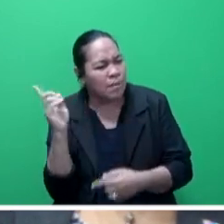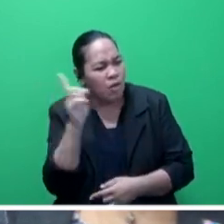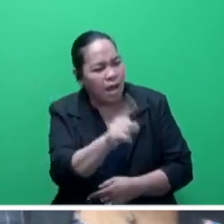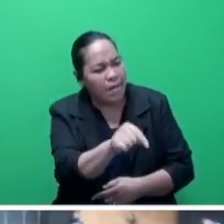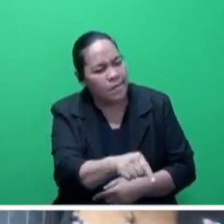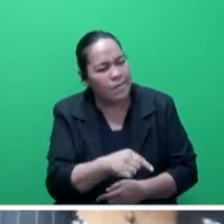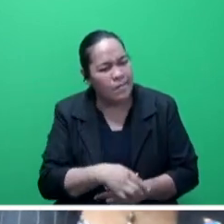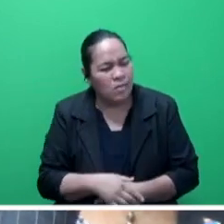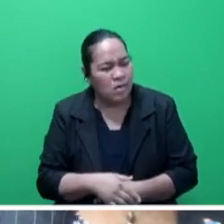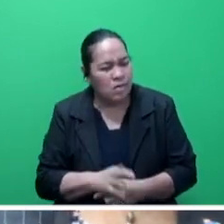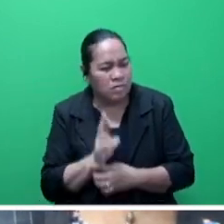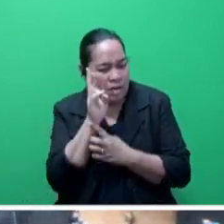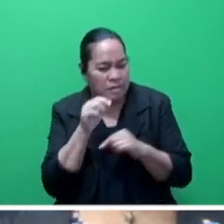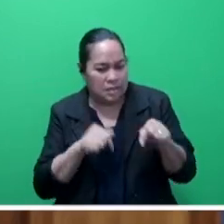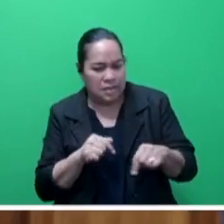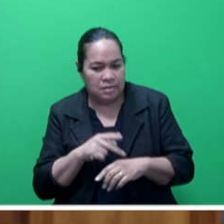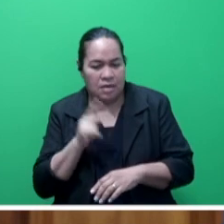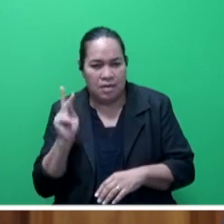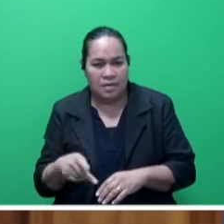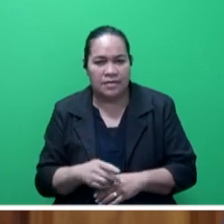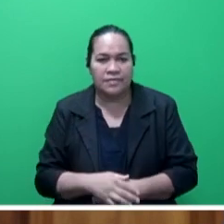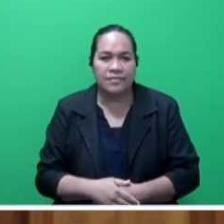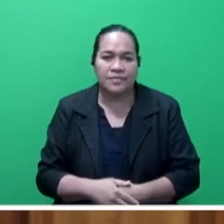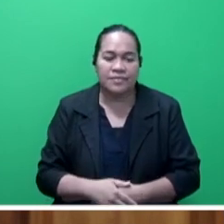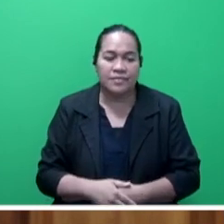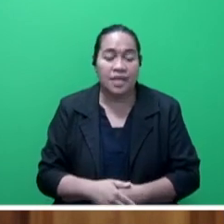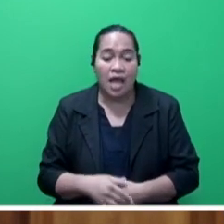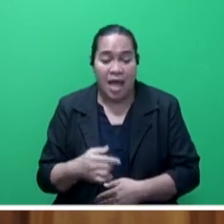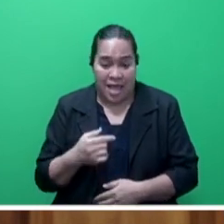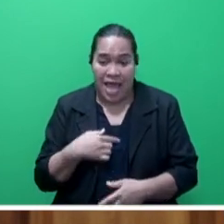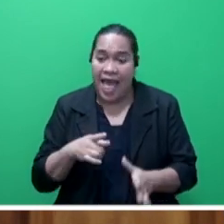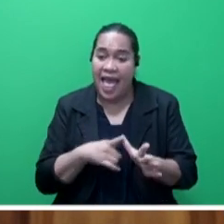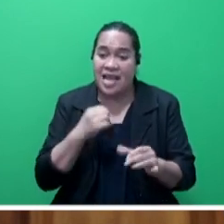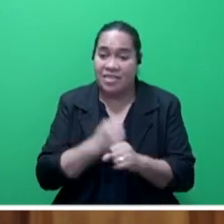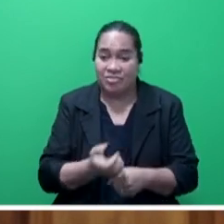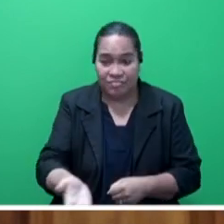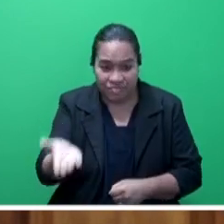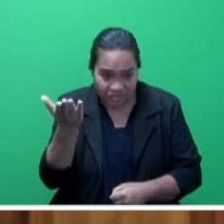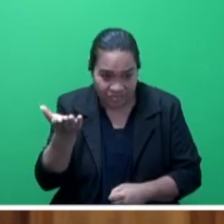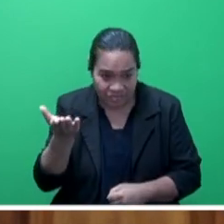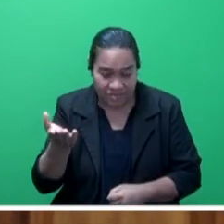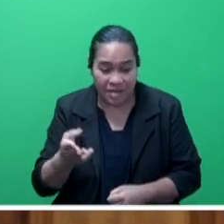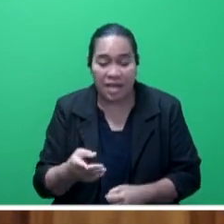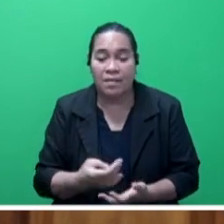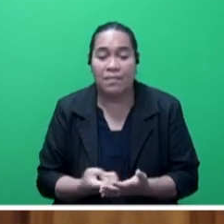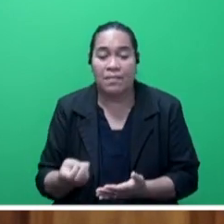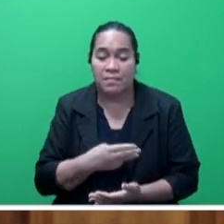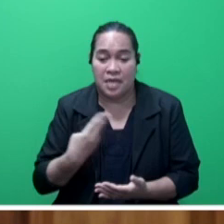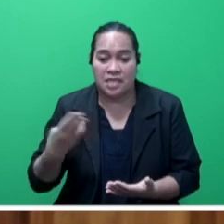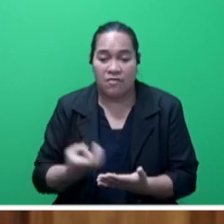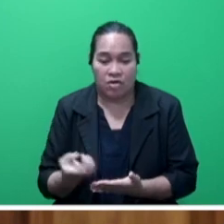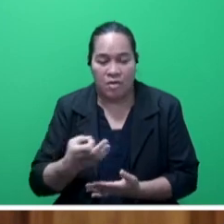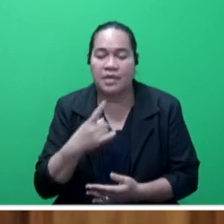Speaker. Mr. Speaker, sir, as the Honorable Attorney General and the Minister of Economy stated,